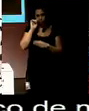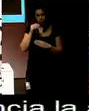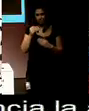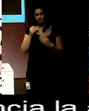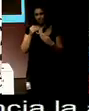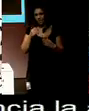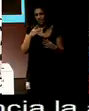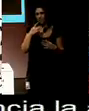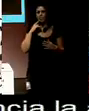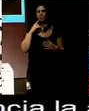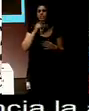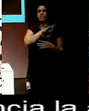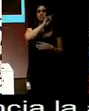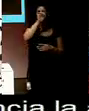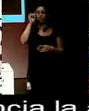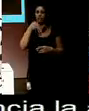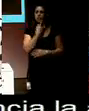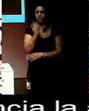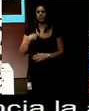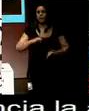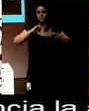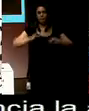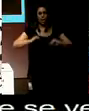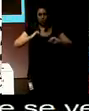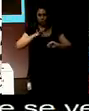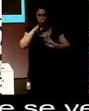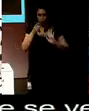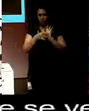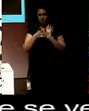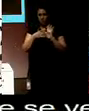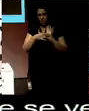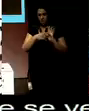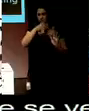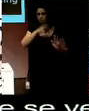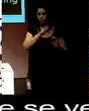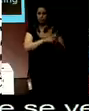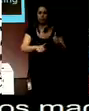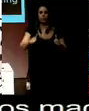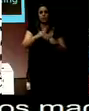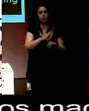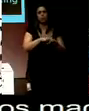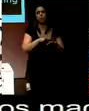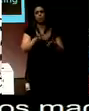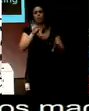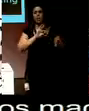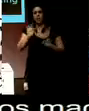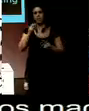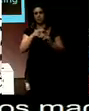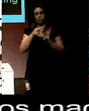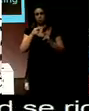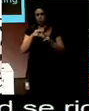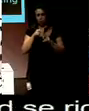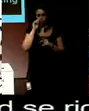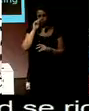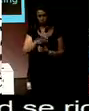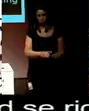changes, especially in some destinies in where quality is